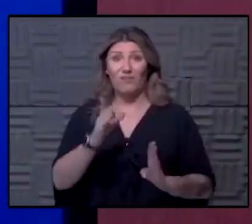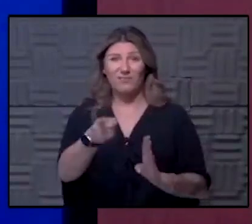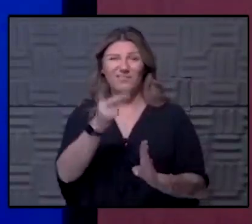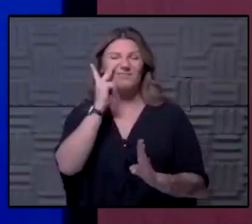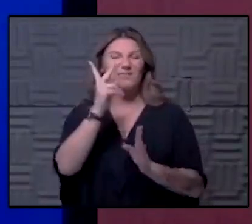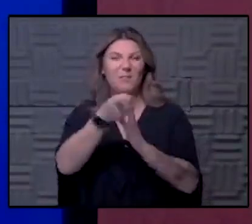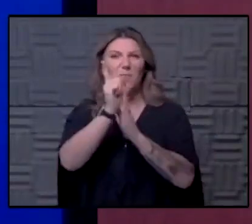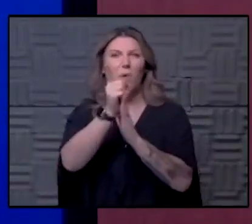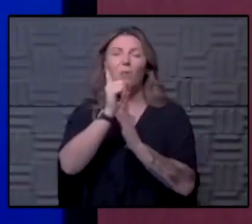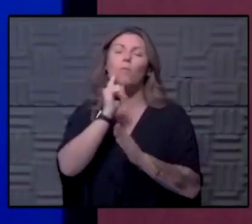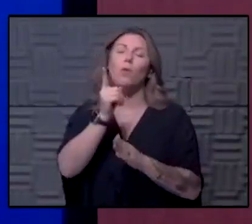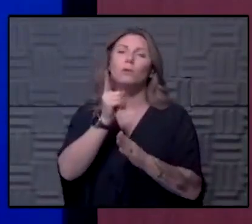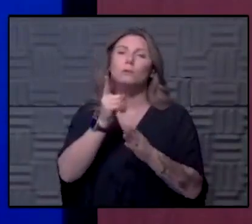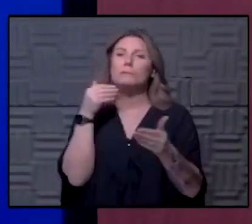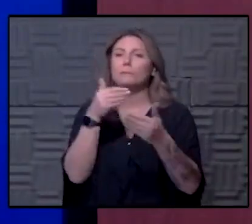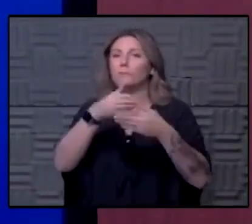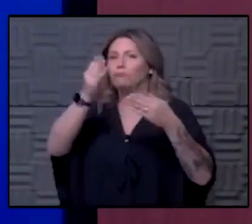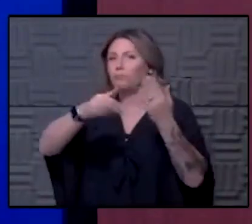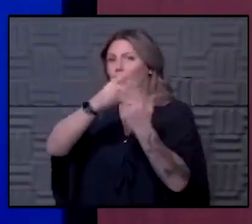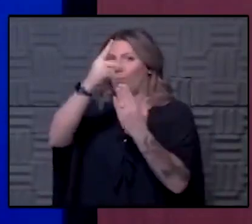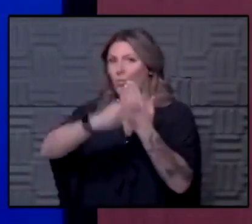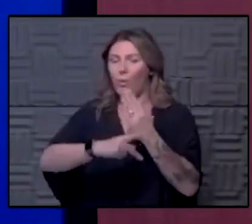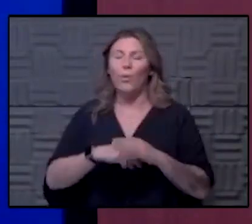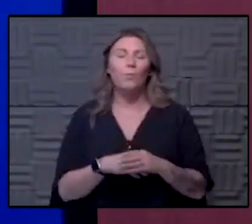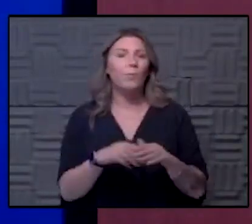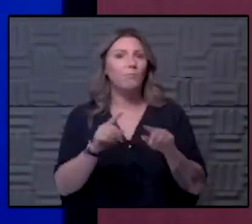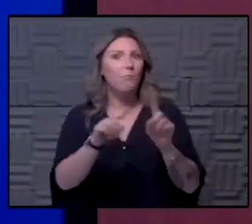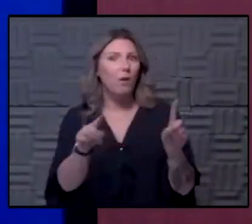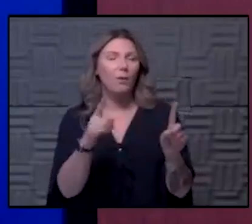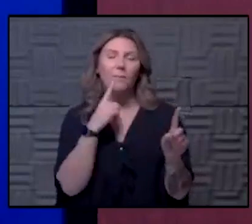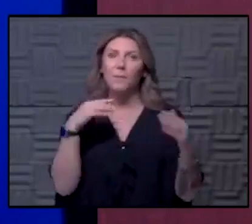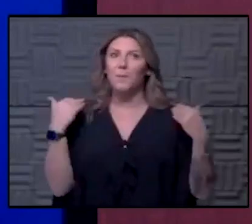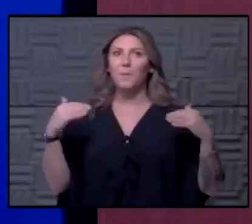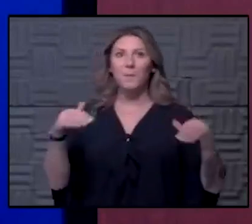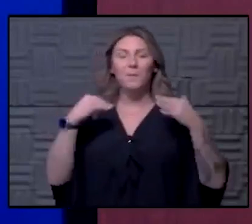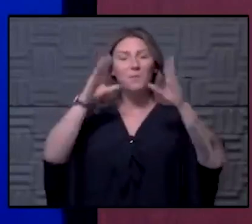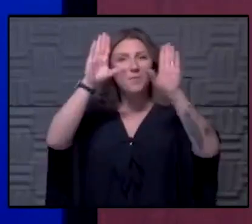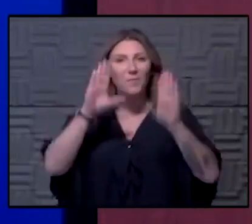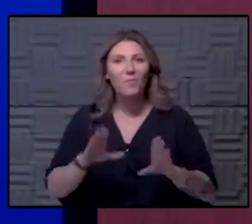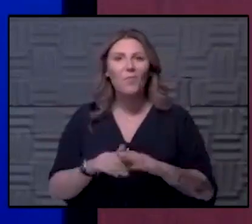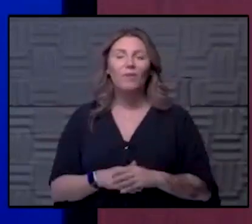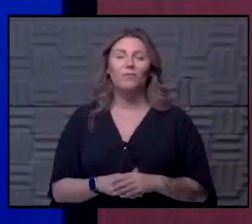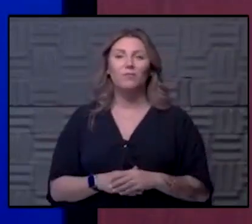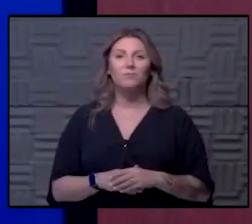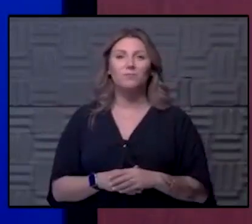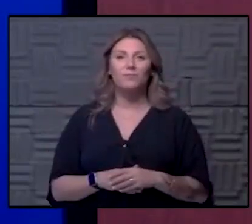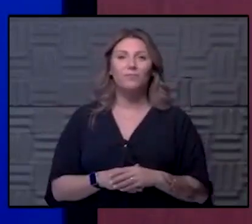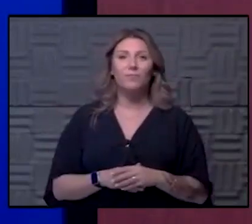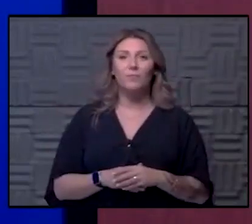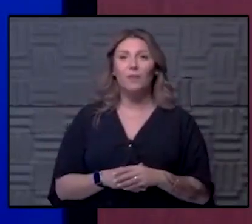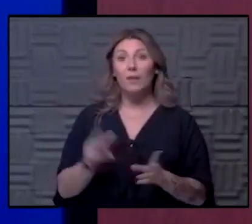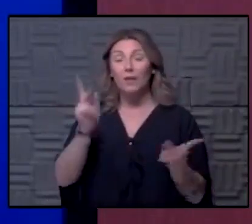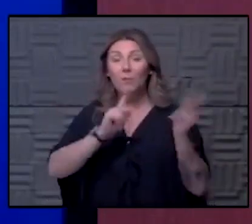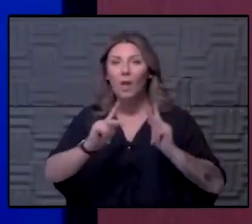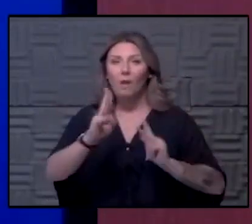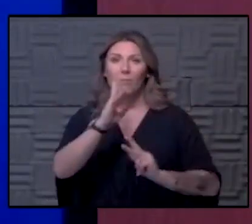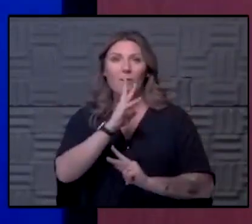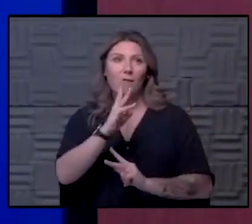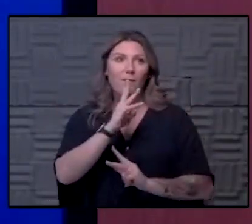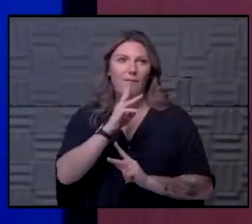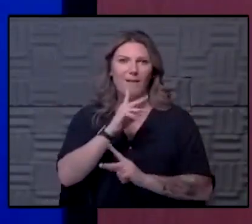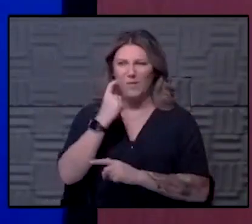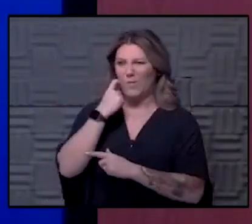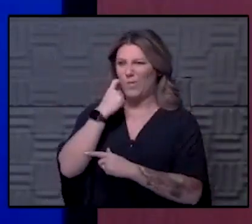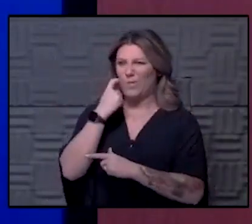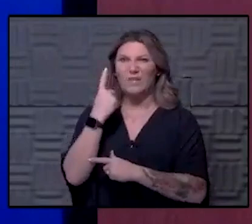least toward the end of this program. But Cody, I think it's great. I think it's been talked about here in the last 24,